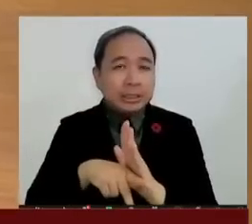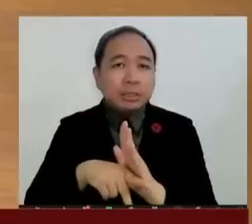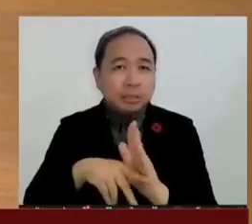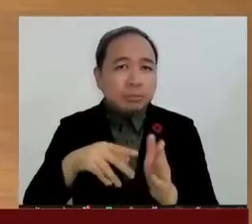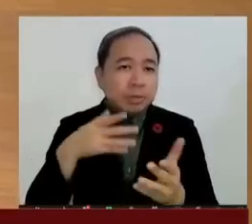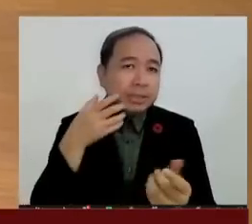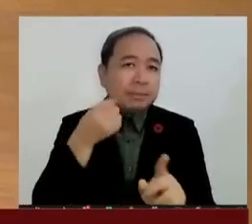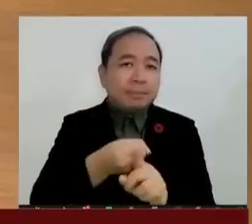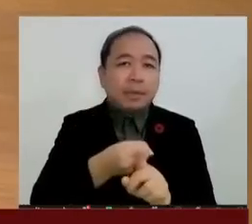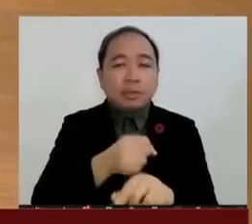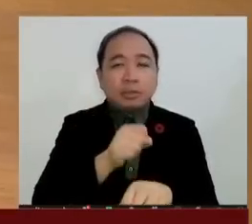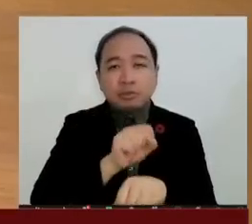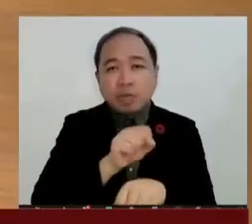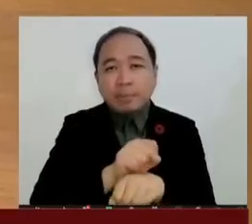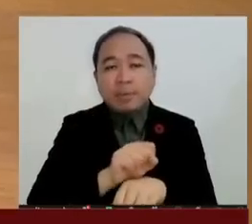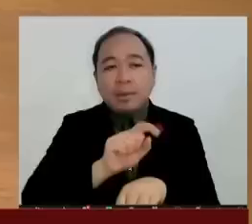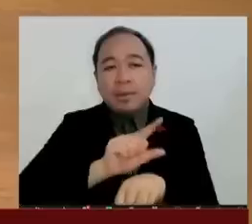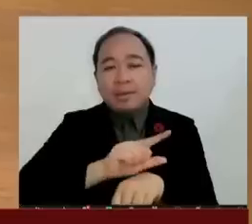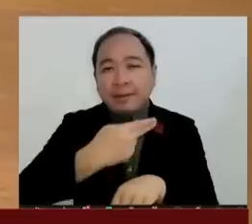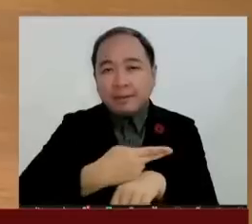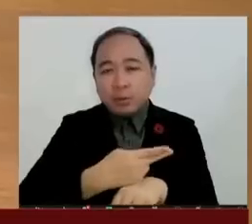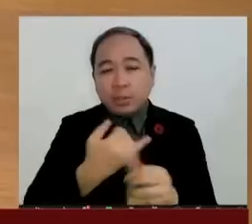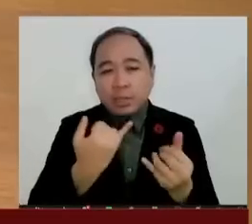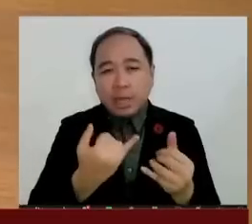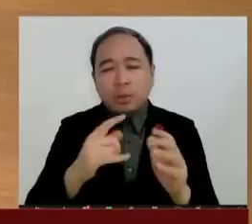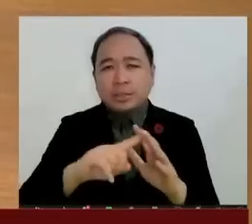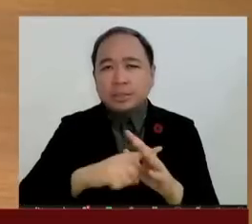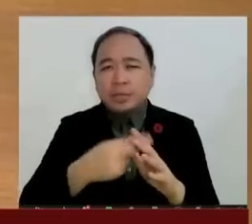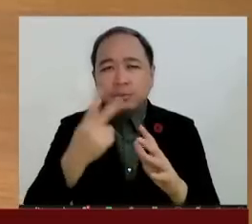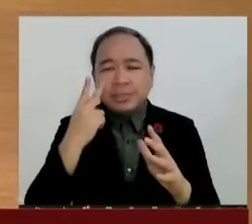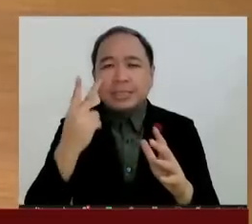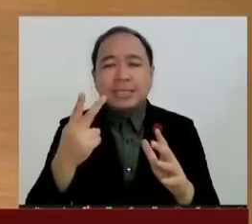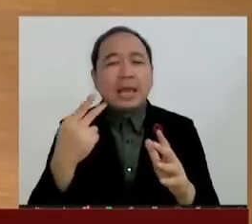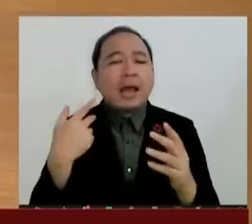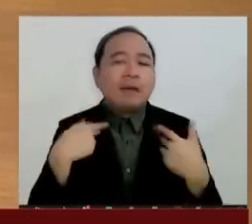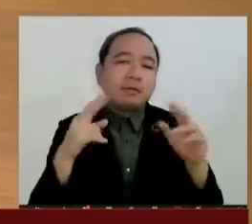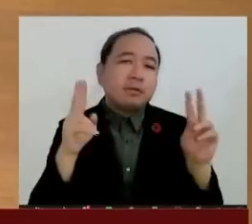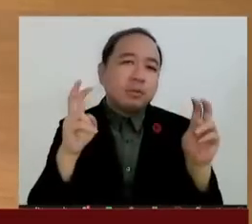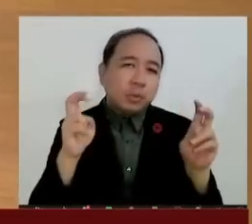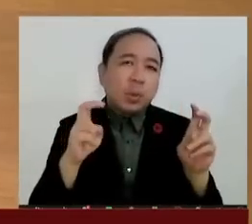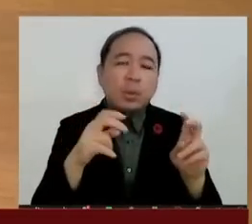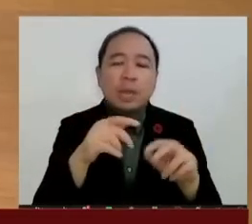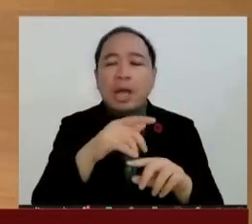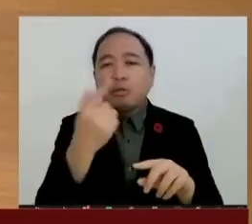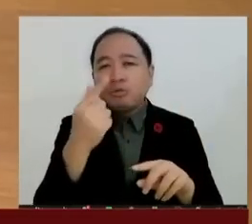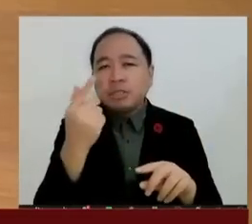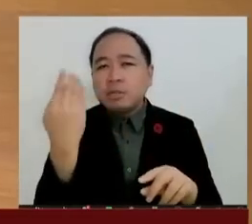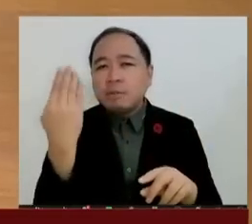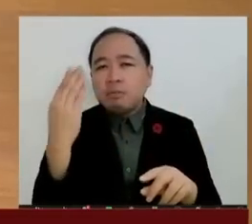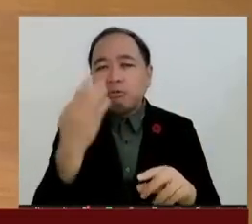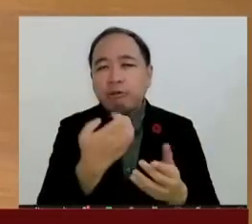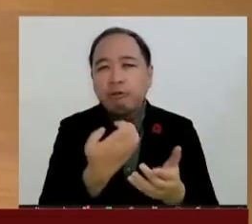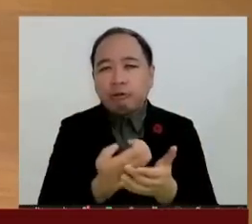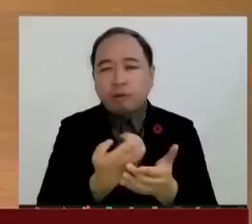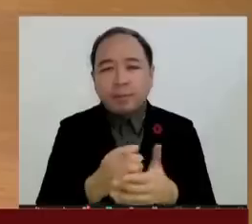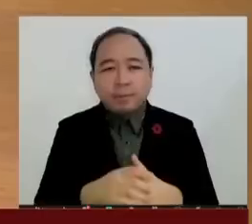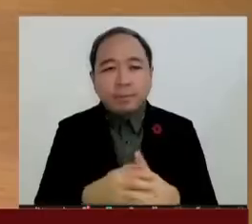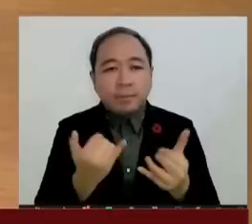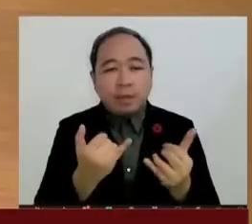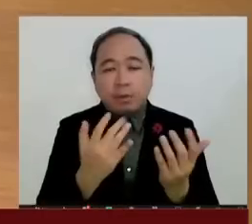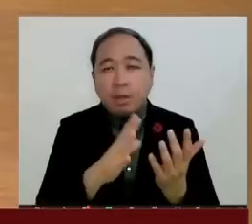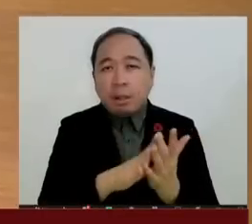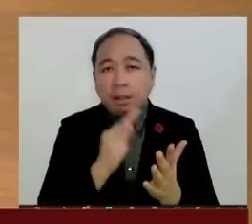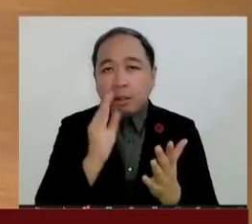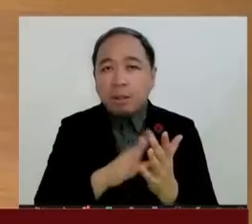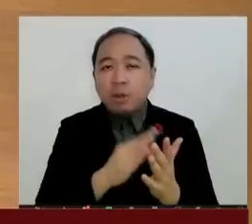livelihood, with the unlocking of the development of the green and blue economies. We have learned many painful lessons from